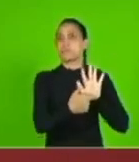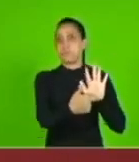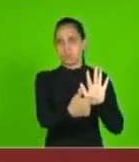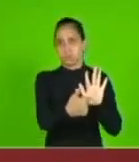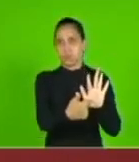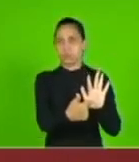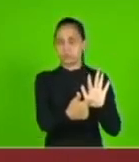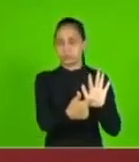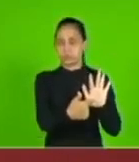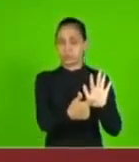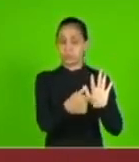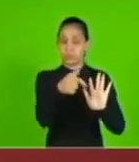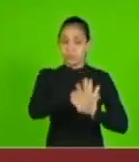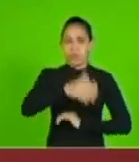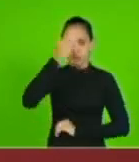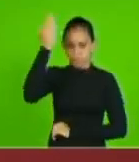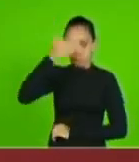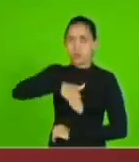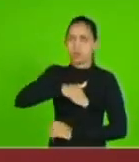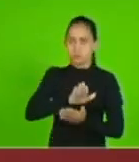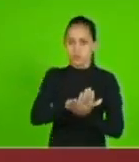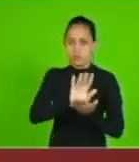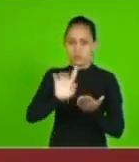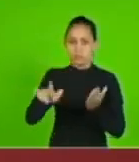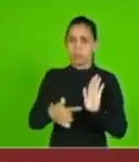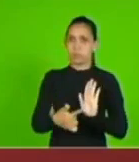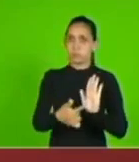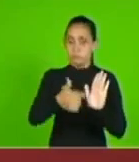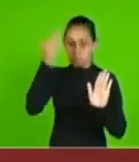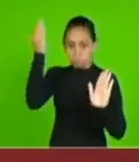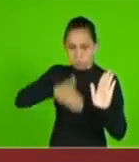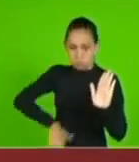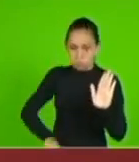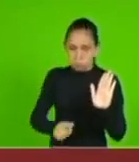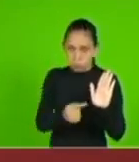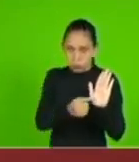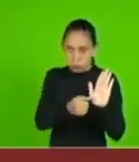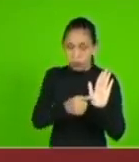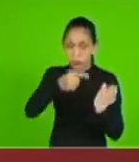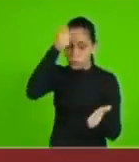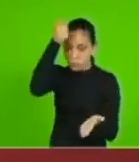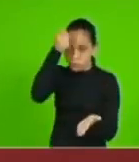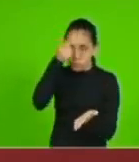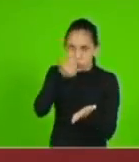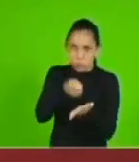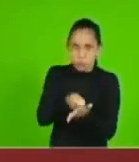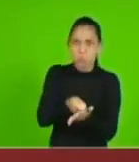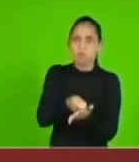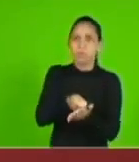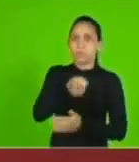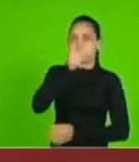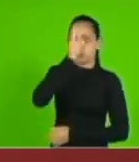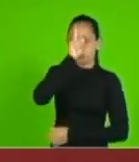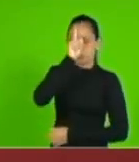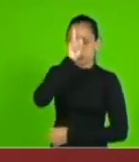show this, to confirm that the Word of God is being fulfilled every